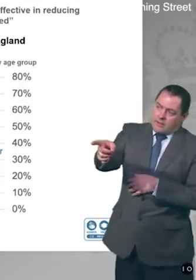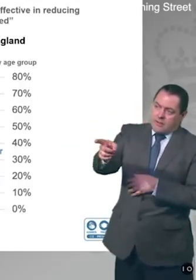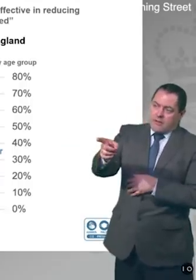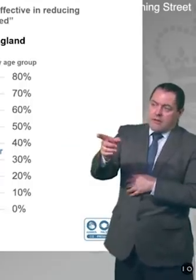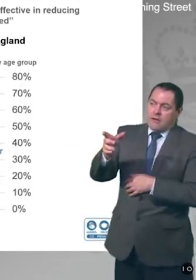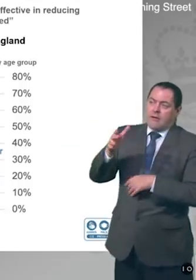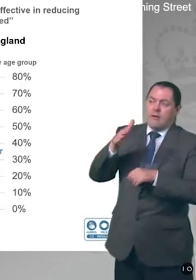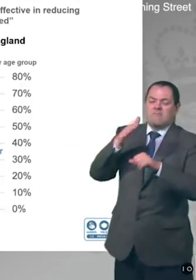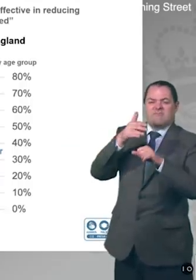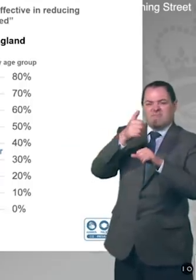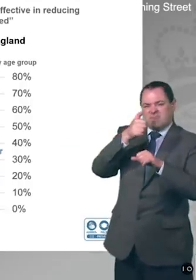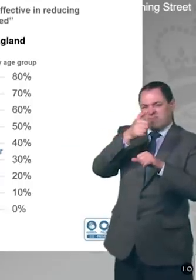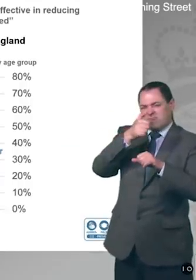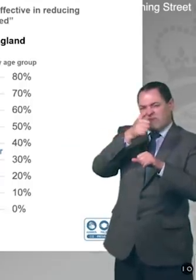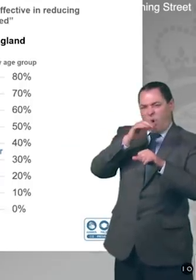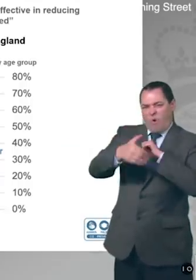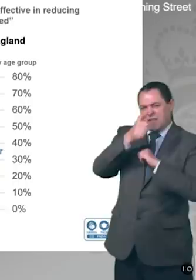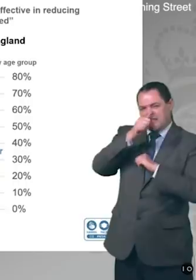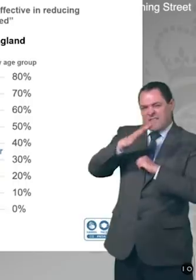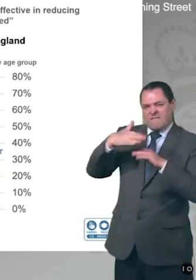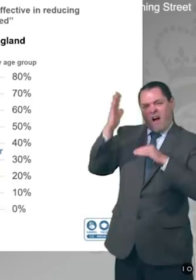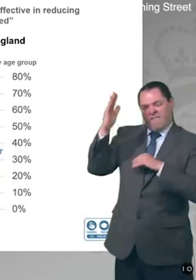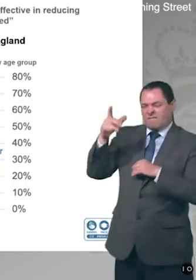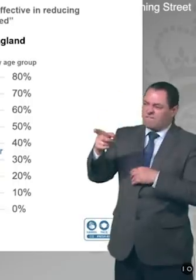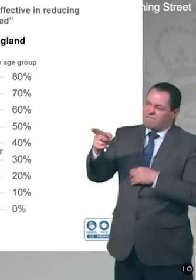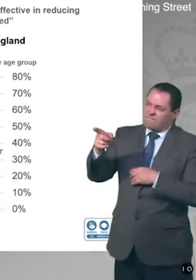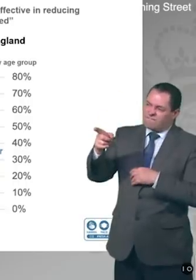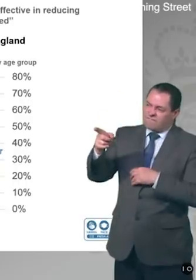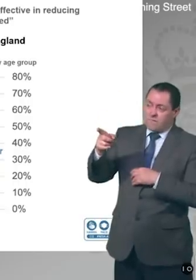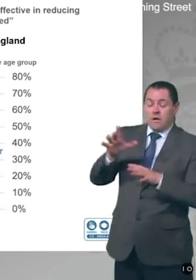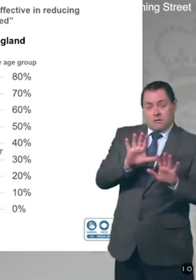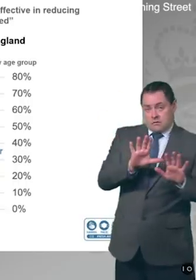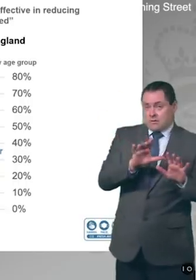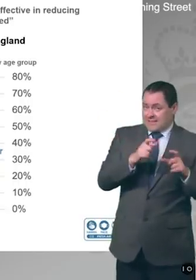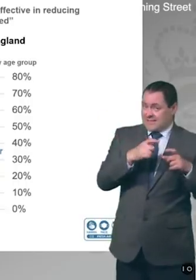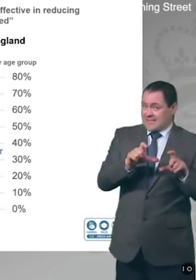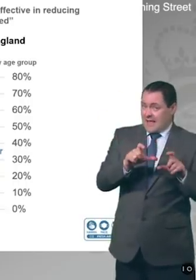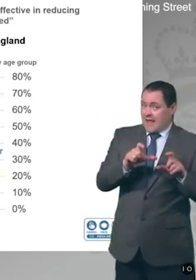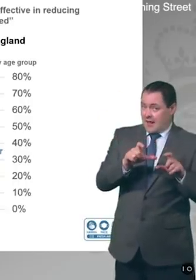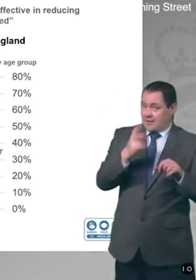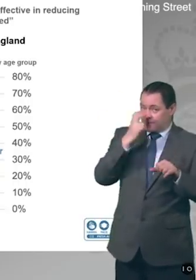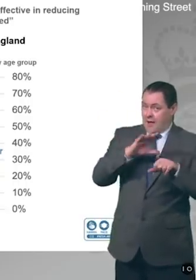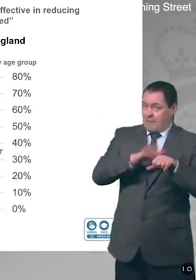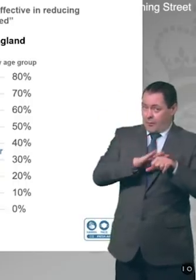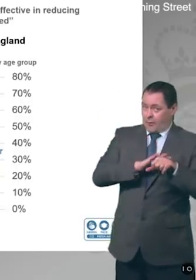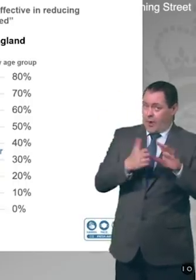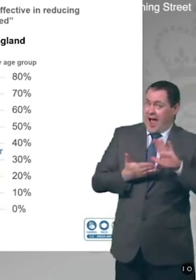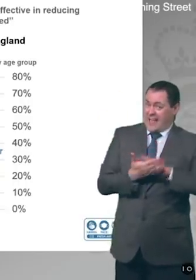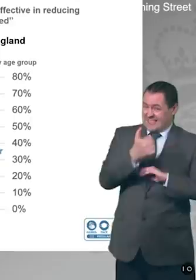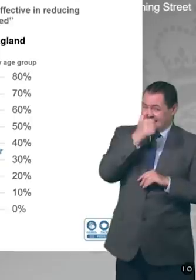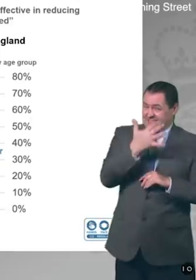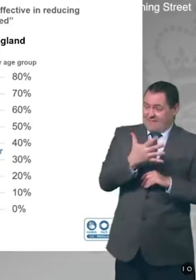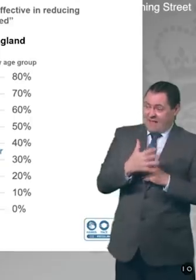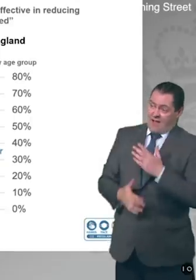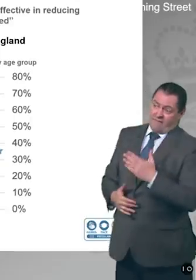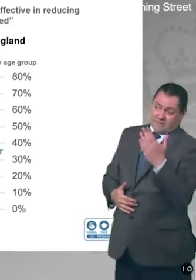people under 65, I think something sometimes not appreciated, and that's on the left. What we now have is that the majority of those going